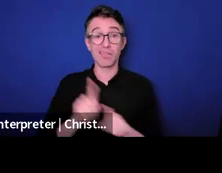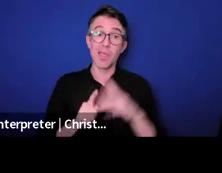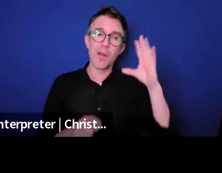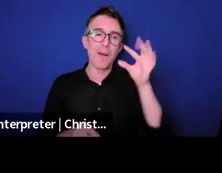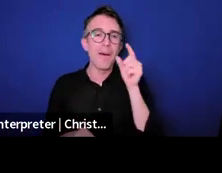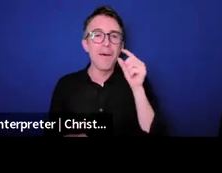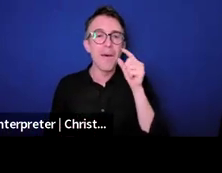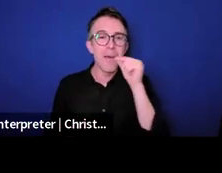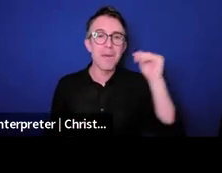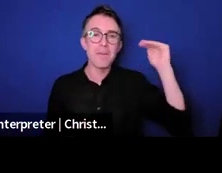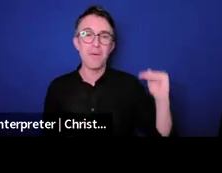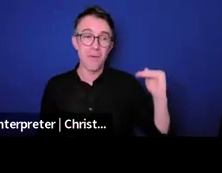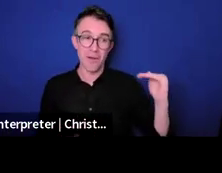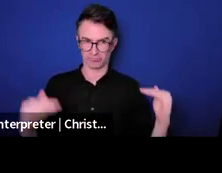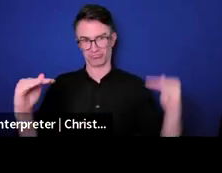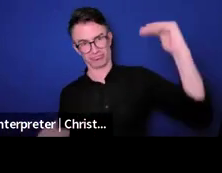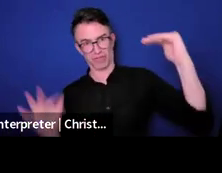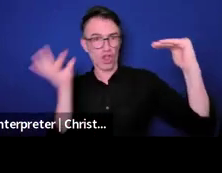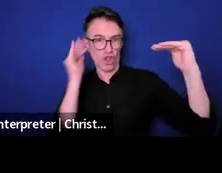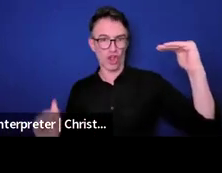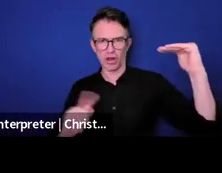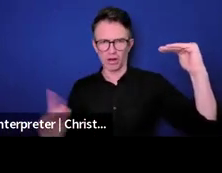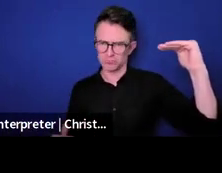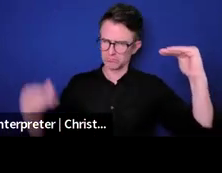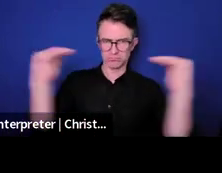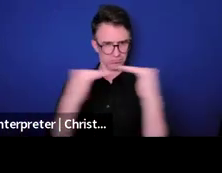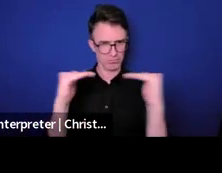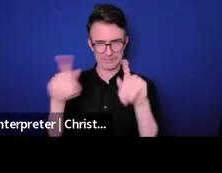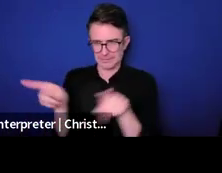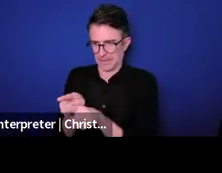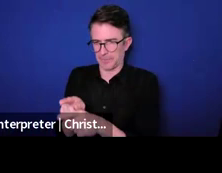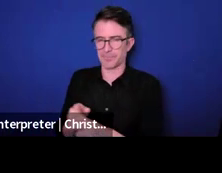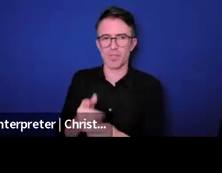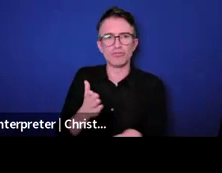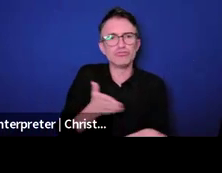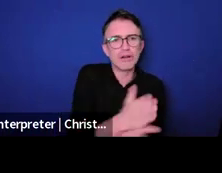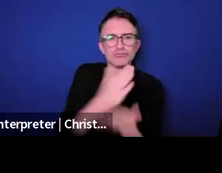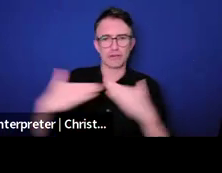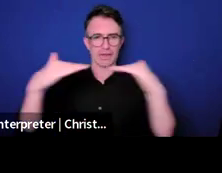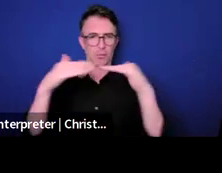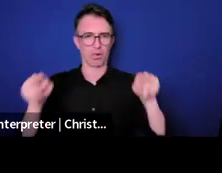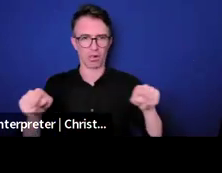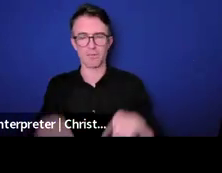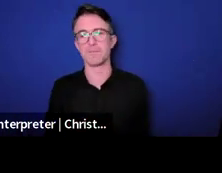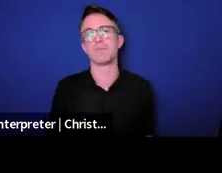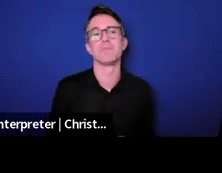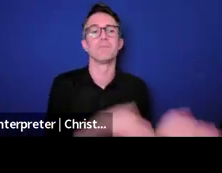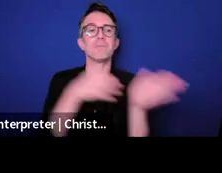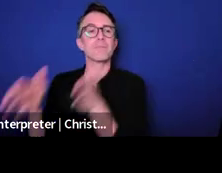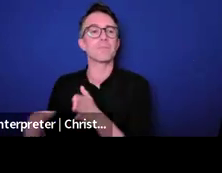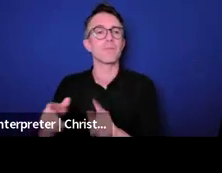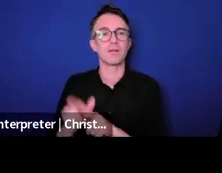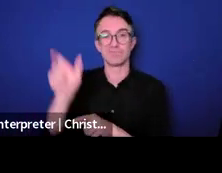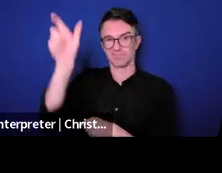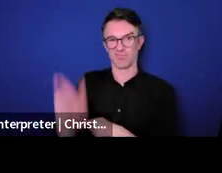a critical role in the legal and policy support sphere. For example, financing contributions to many of those other sectors that